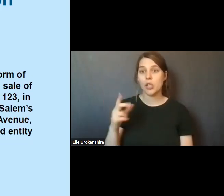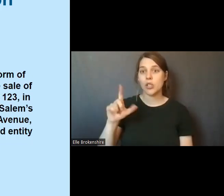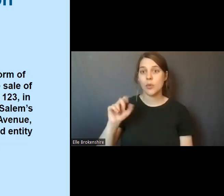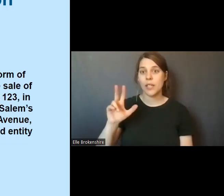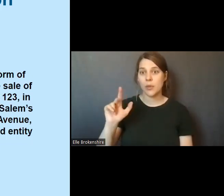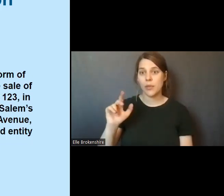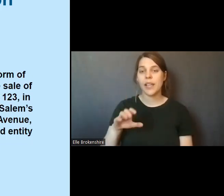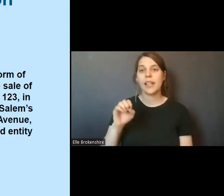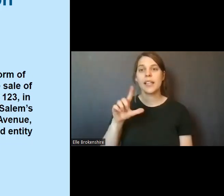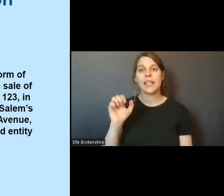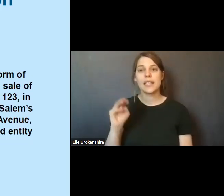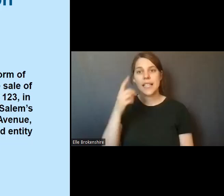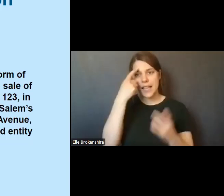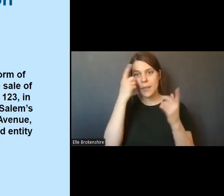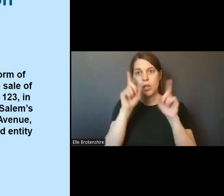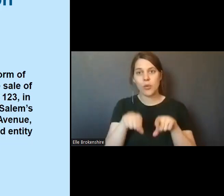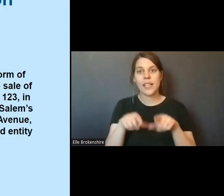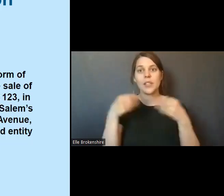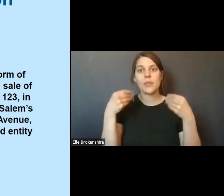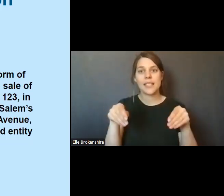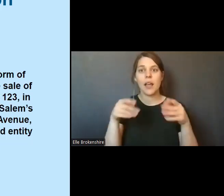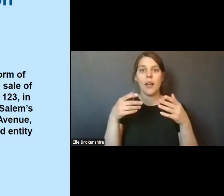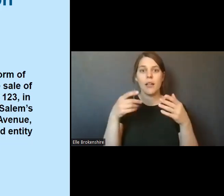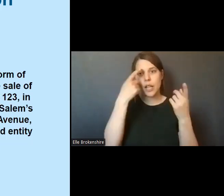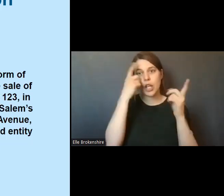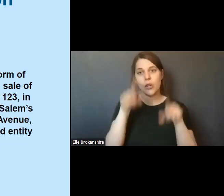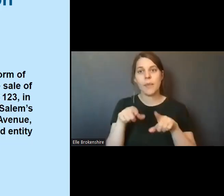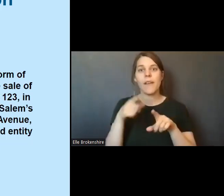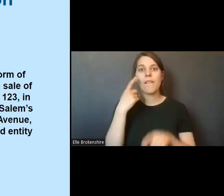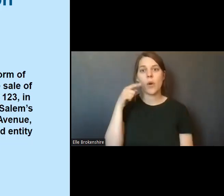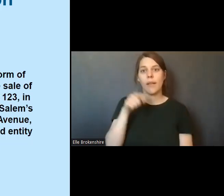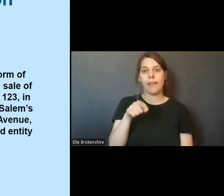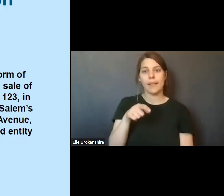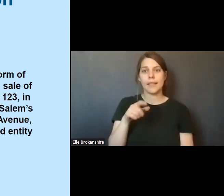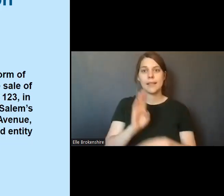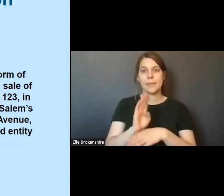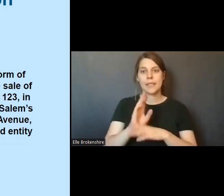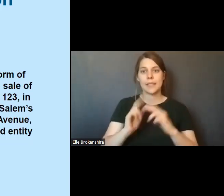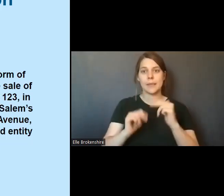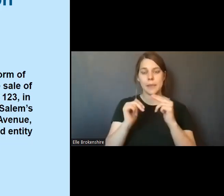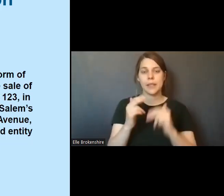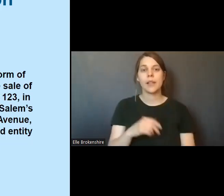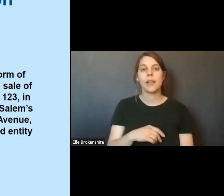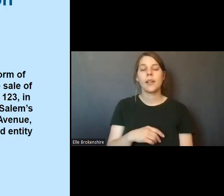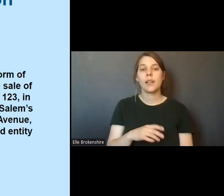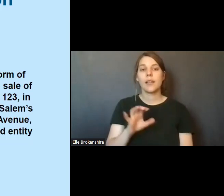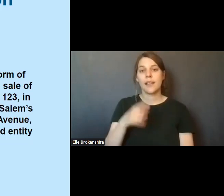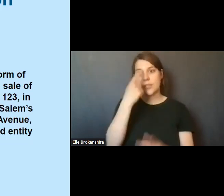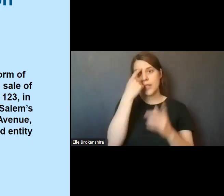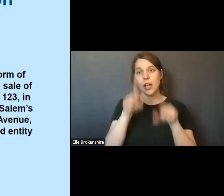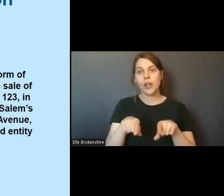agreed to a lease the sale agreement for the purchase of the Center Hellman Plaza. So within this agreement, the URA is going to have the first